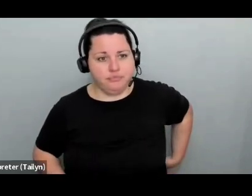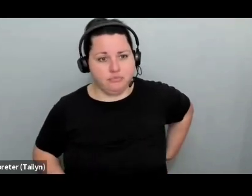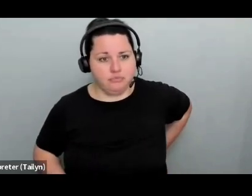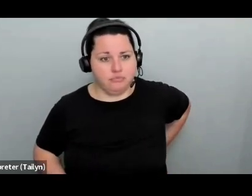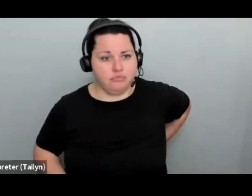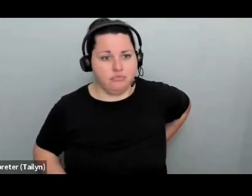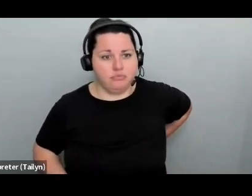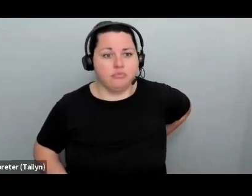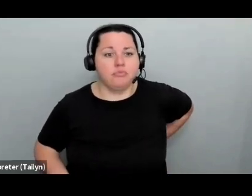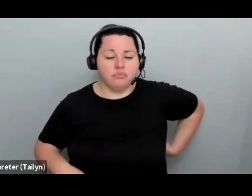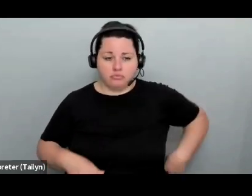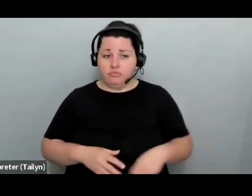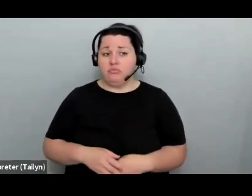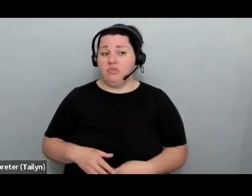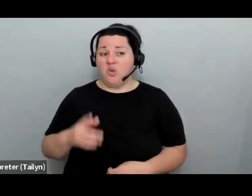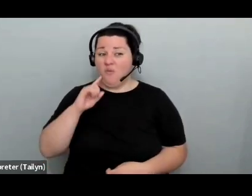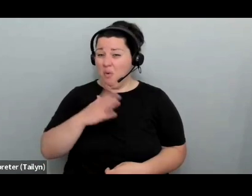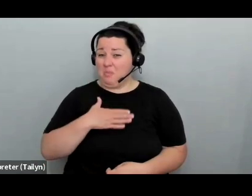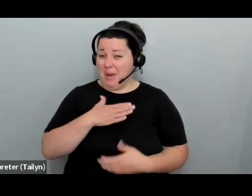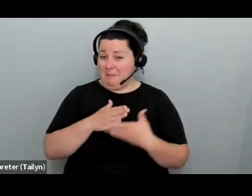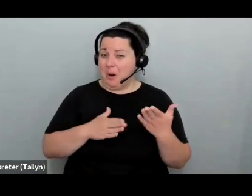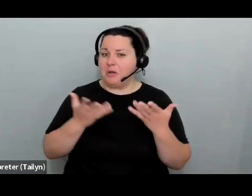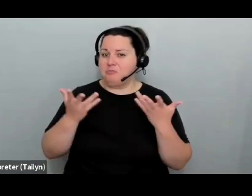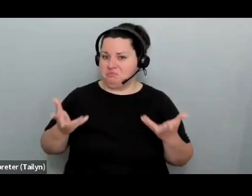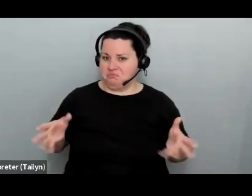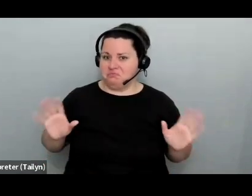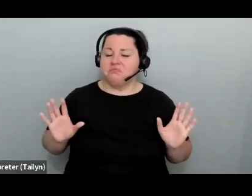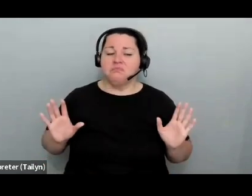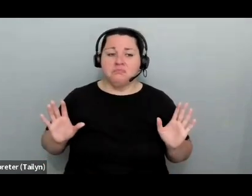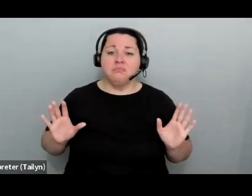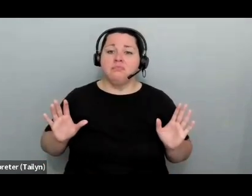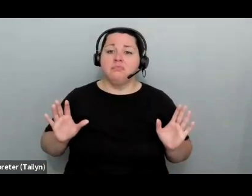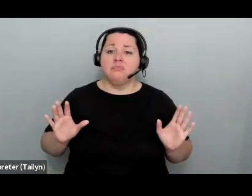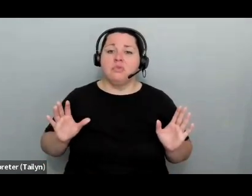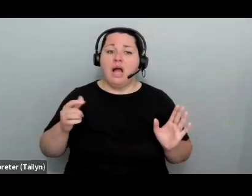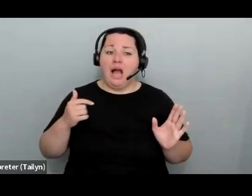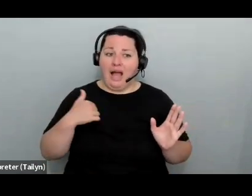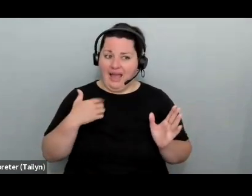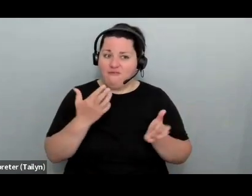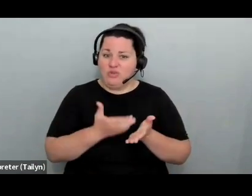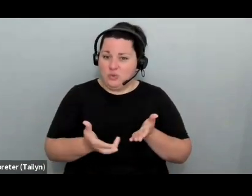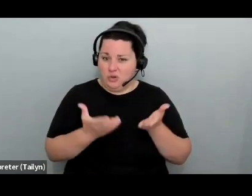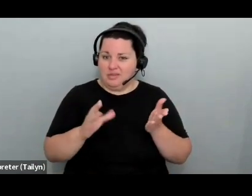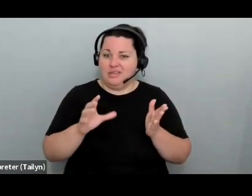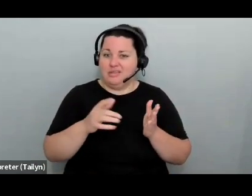That was about what I had for my presentation. I am here with some resources. There's QR codes for